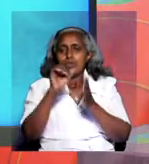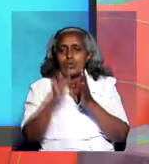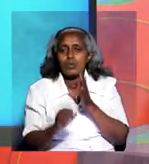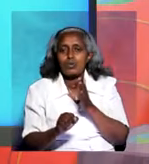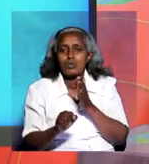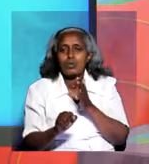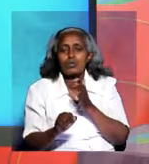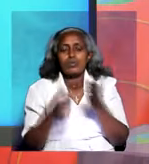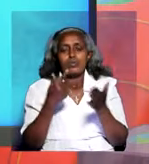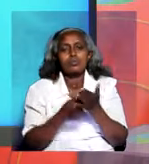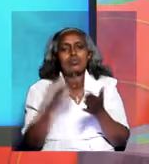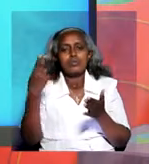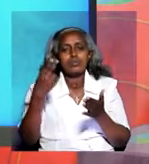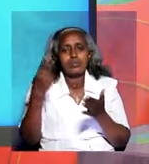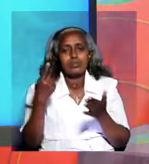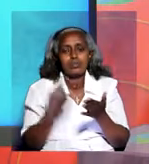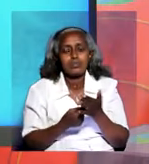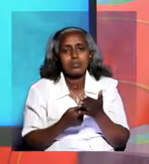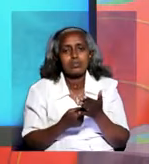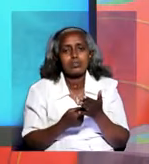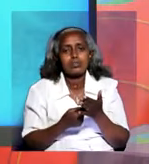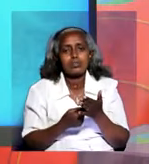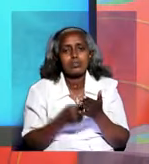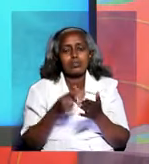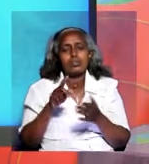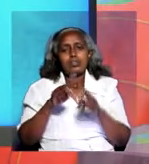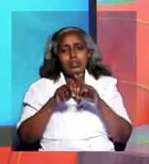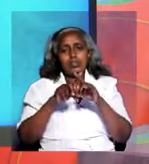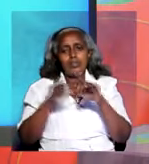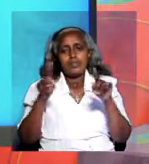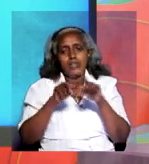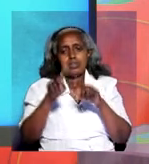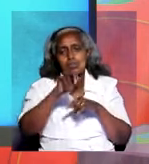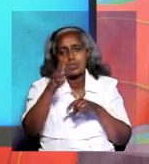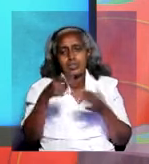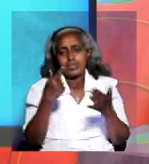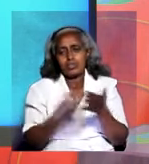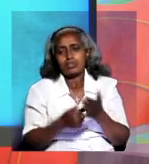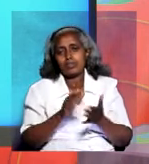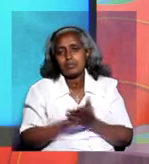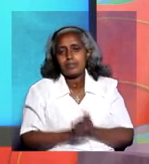So, using this, we are asked different questions here.